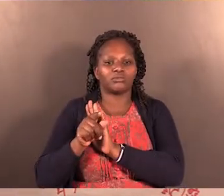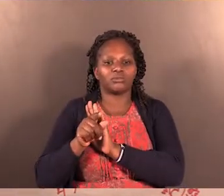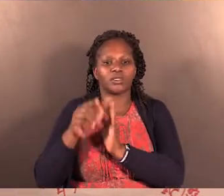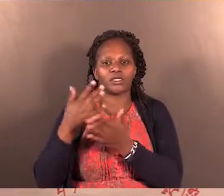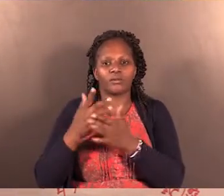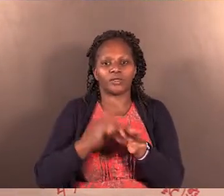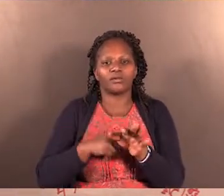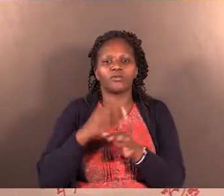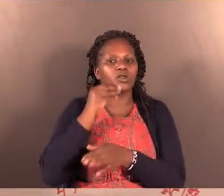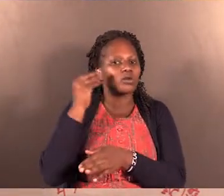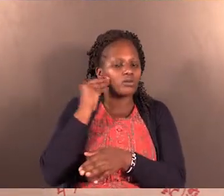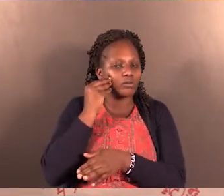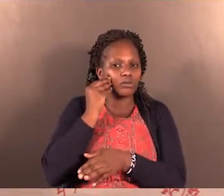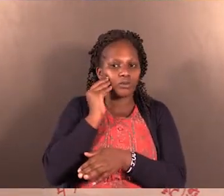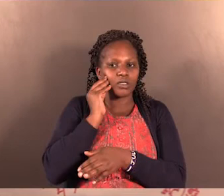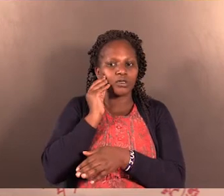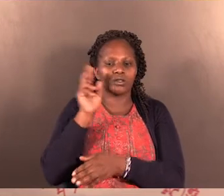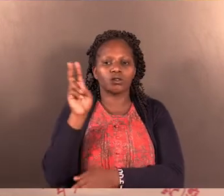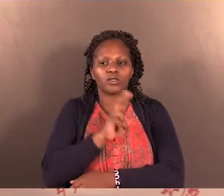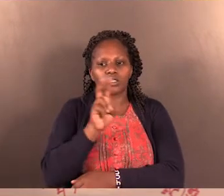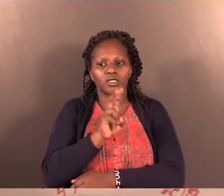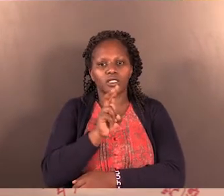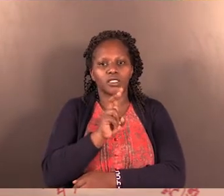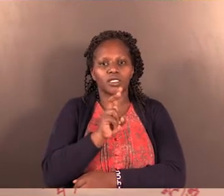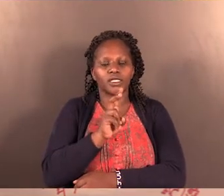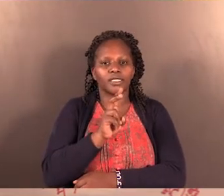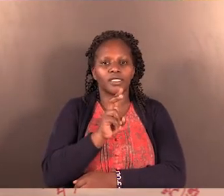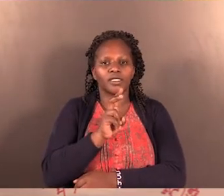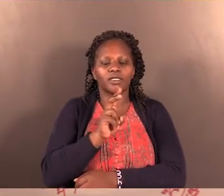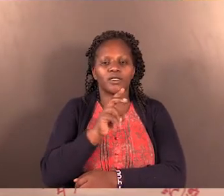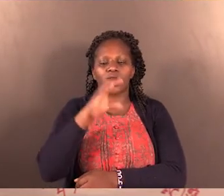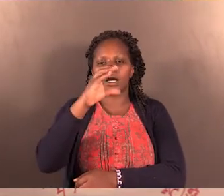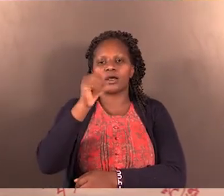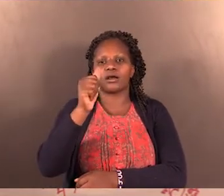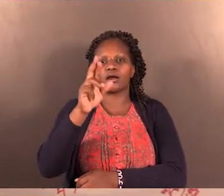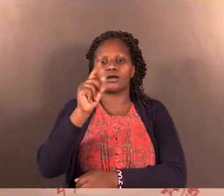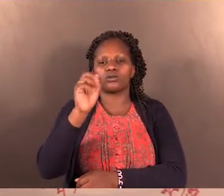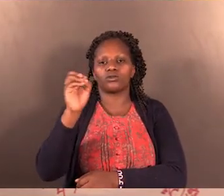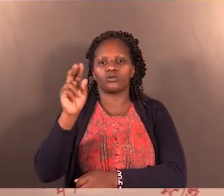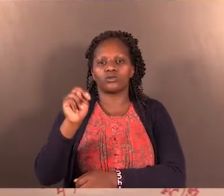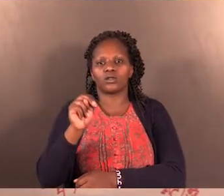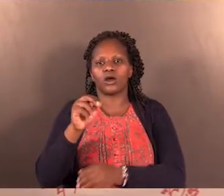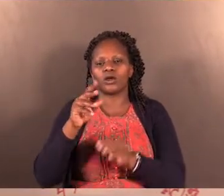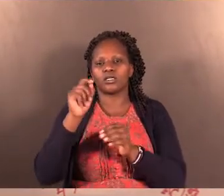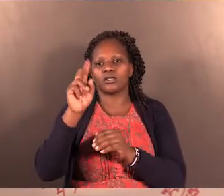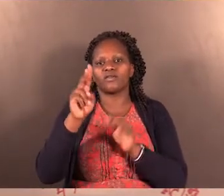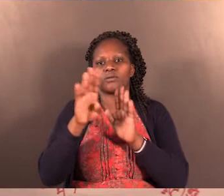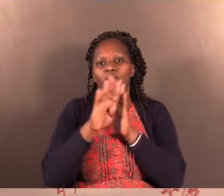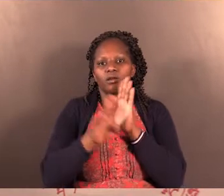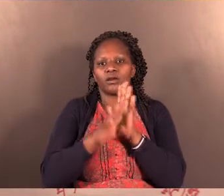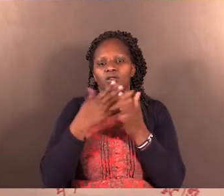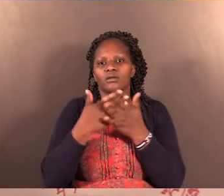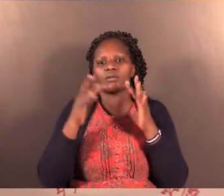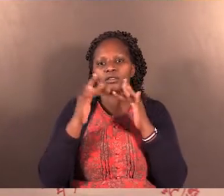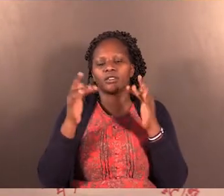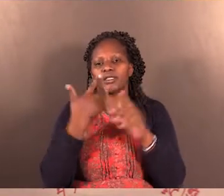Even sometimes when you're at home, seated at home and you're watching your nice favorite cartoon or even a TV program or